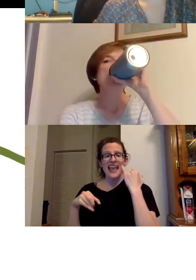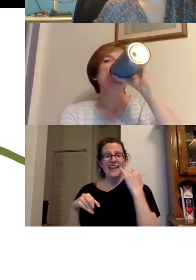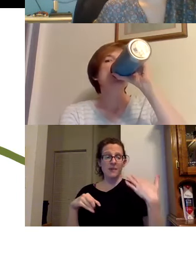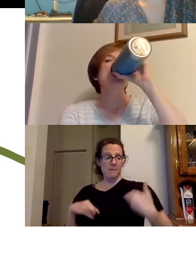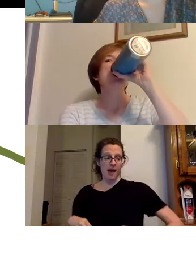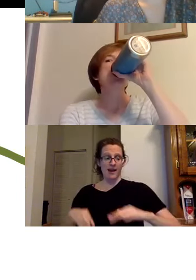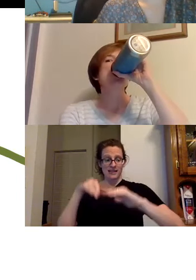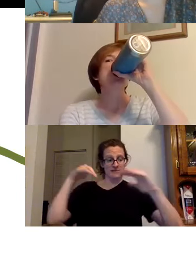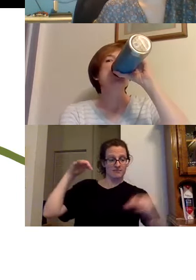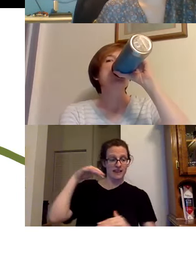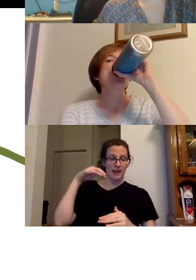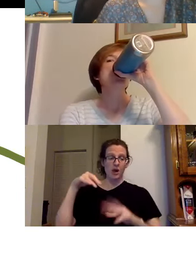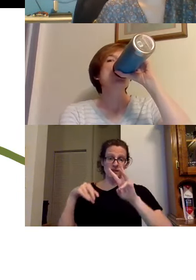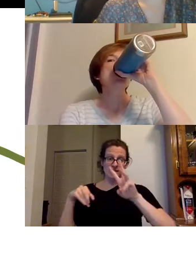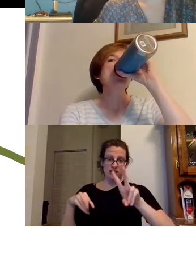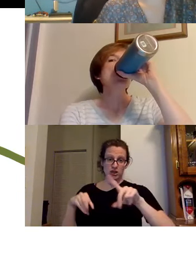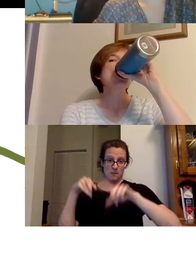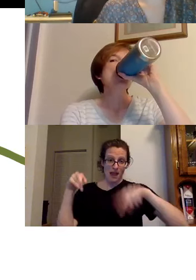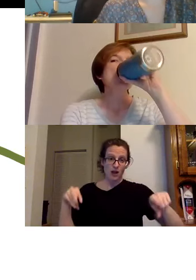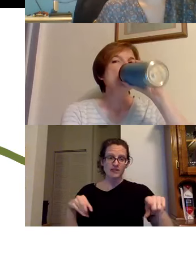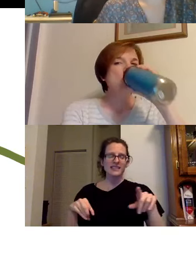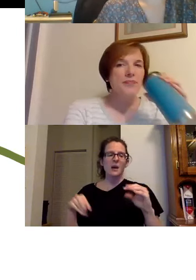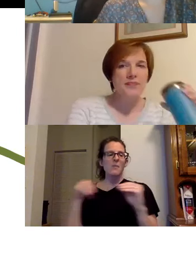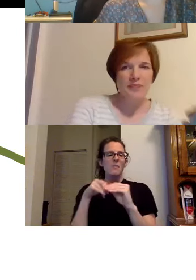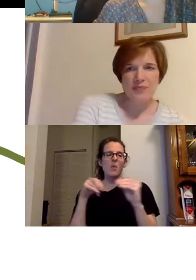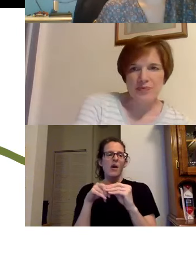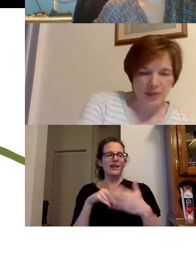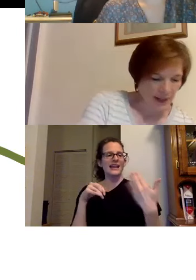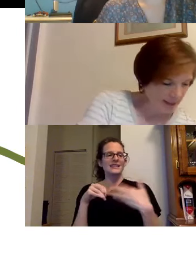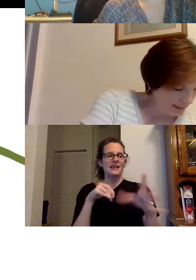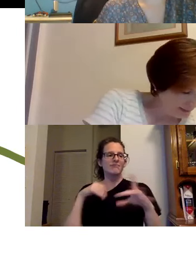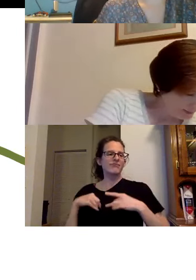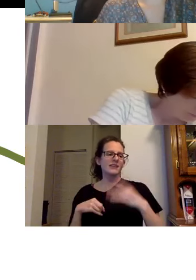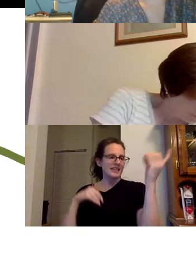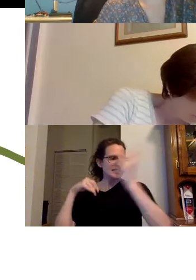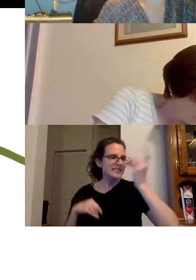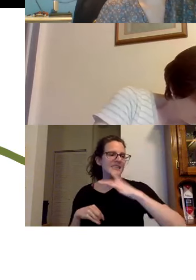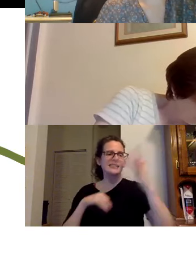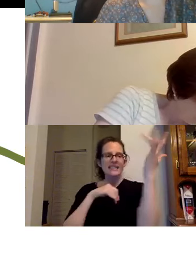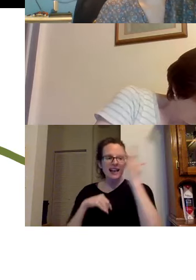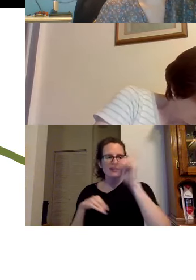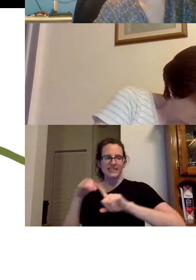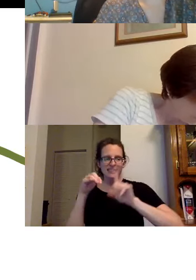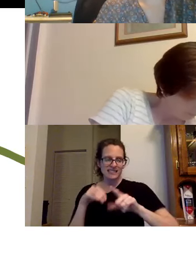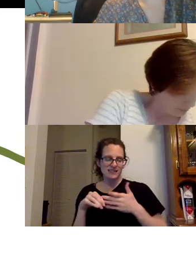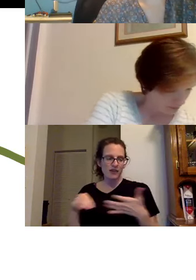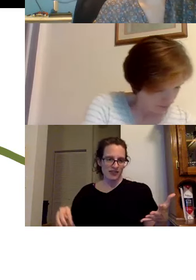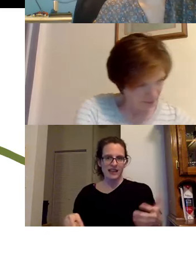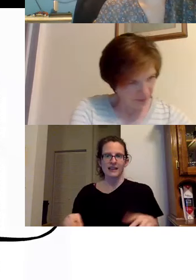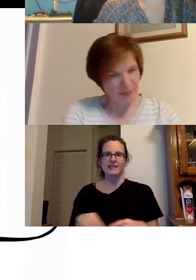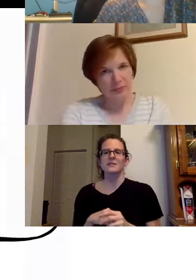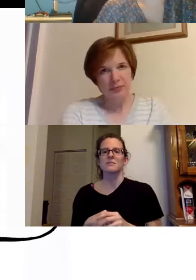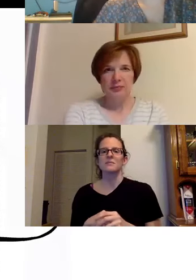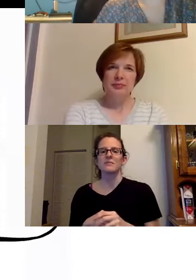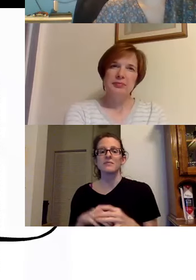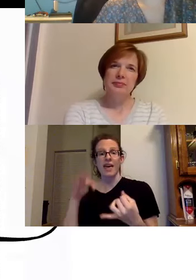much more susceptible to disease, illness, and other conditions. So, the last little